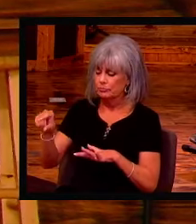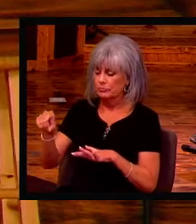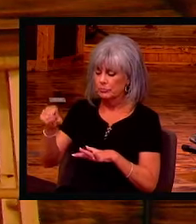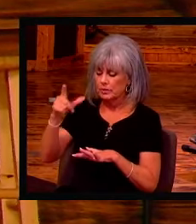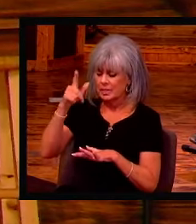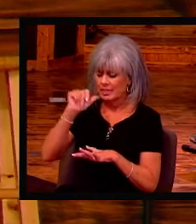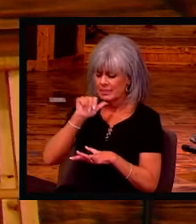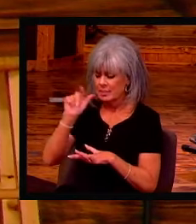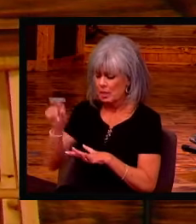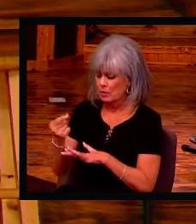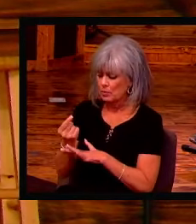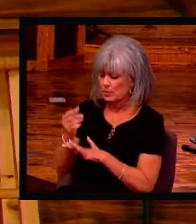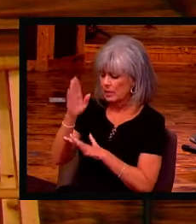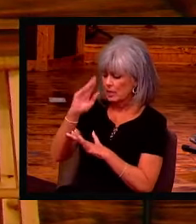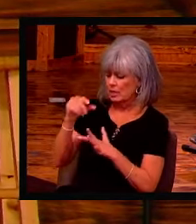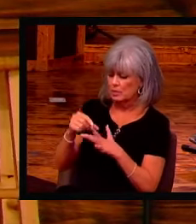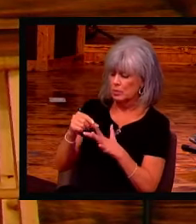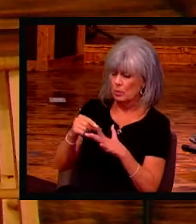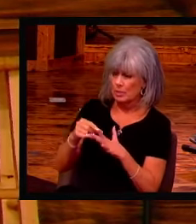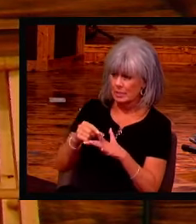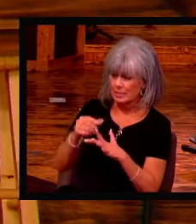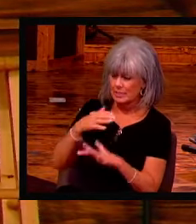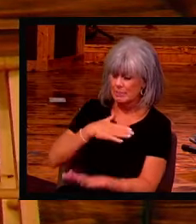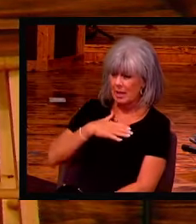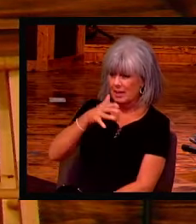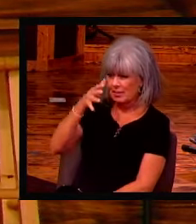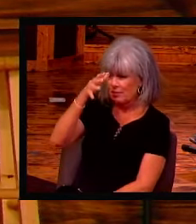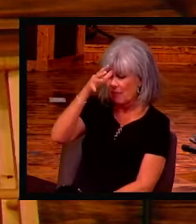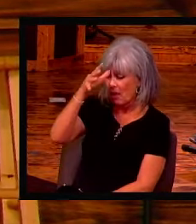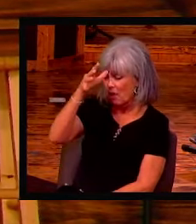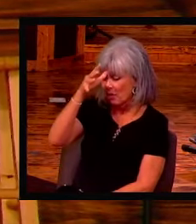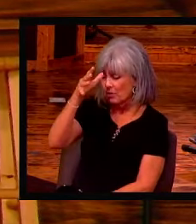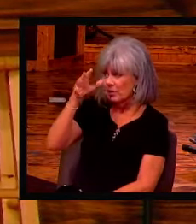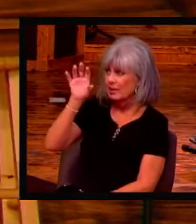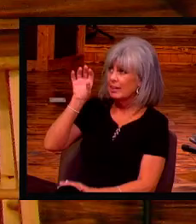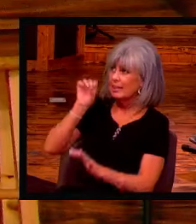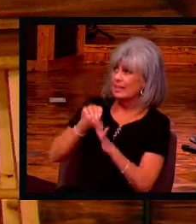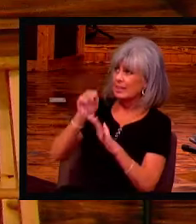to me, it's my Father in heaven speaking.